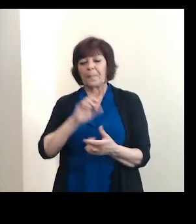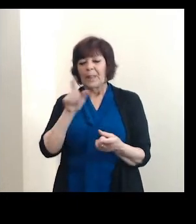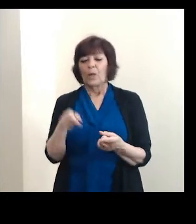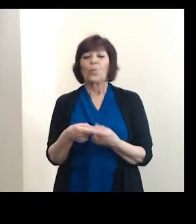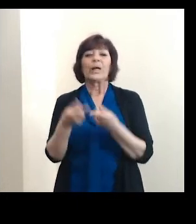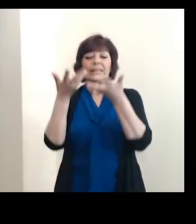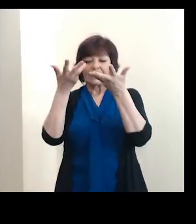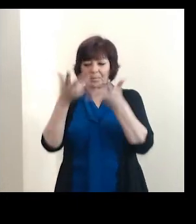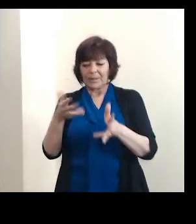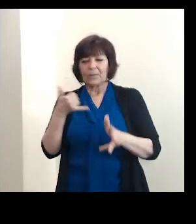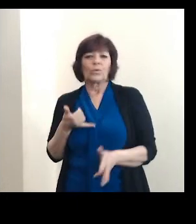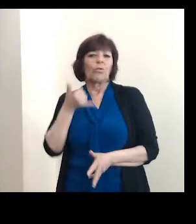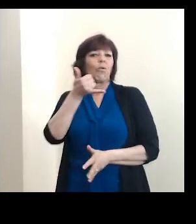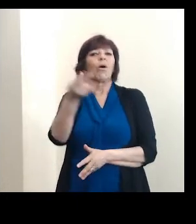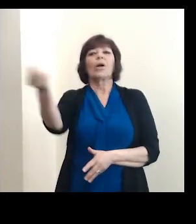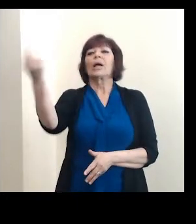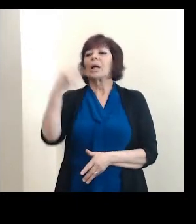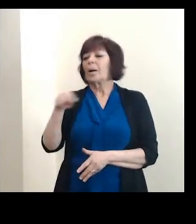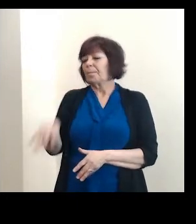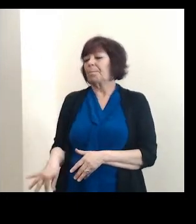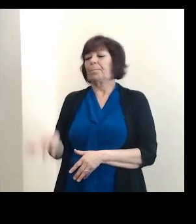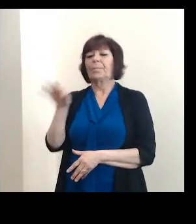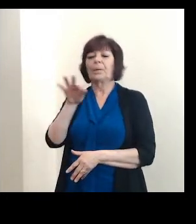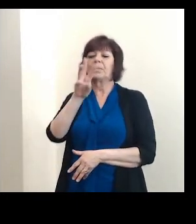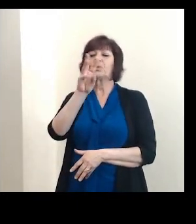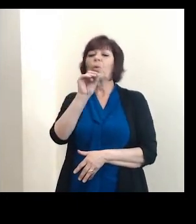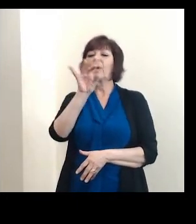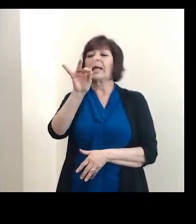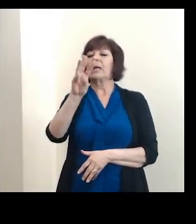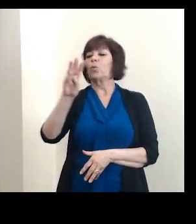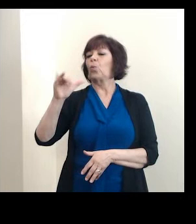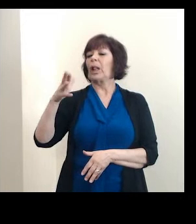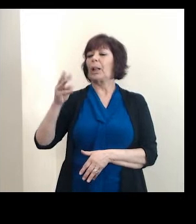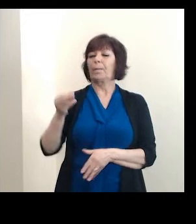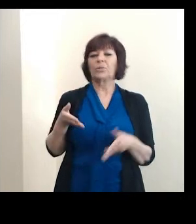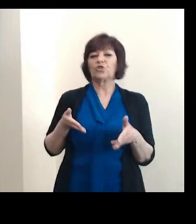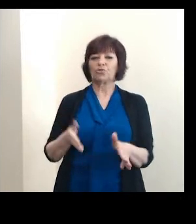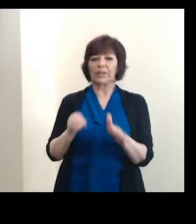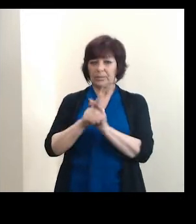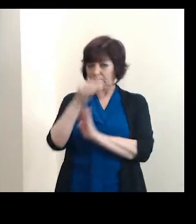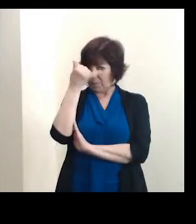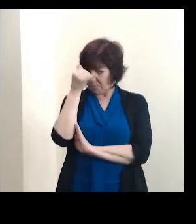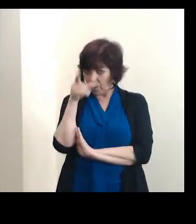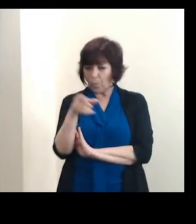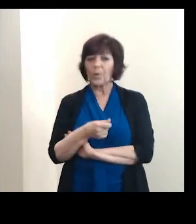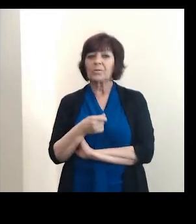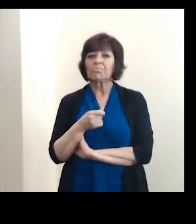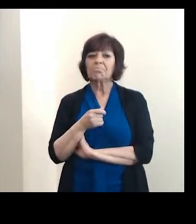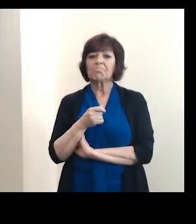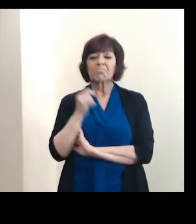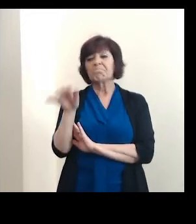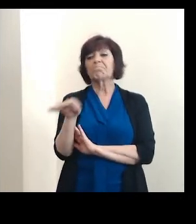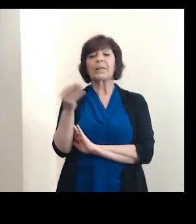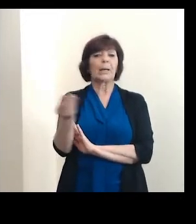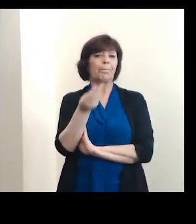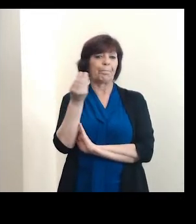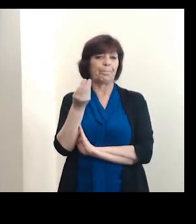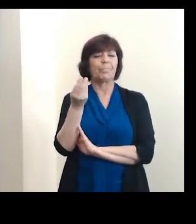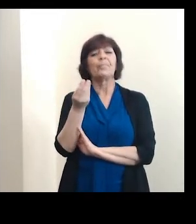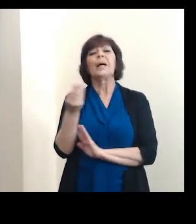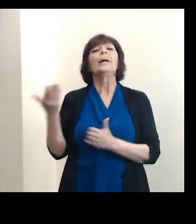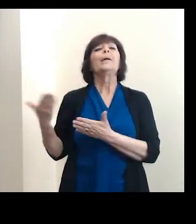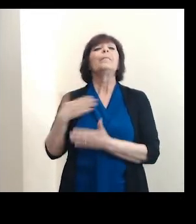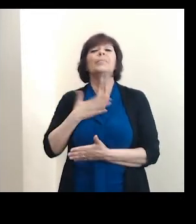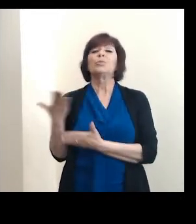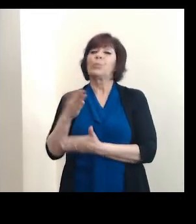that completed, and you can come to the clinic at 608 William Street in the city of Buffalo and pick up the card. But please be sure to